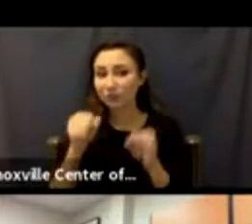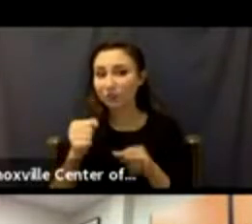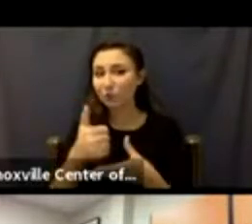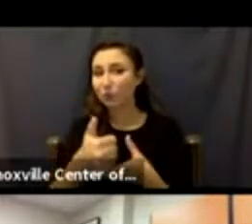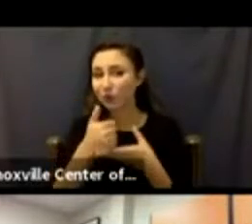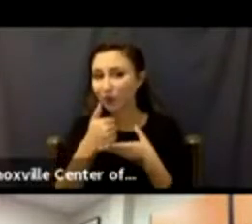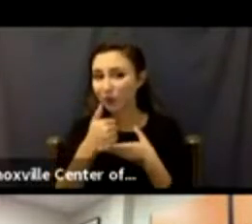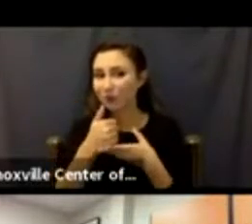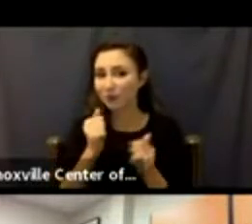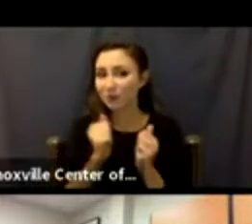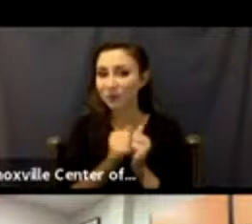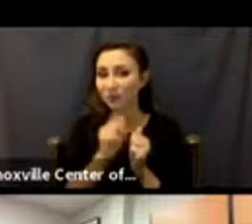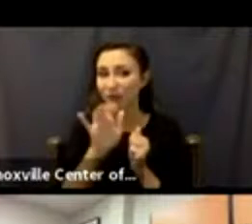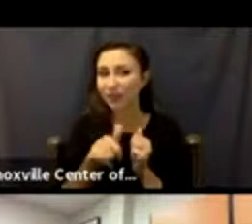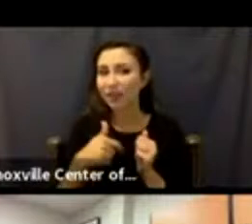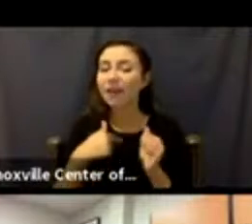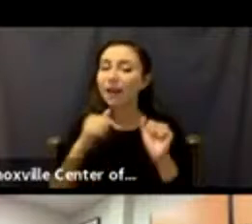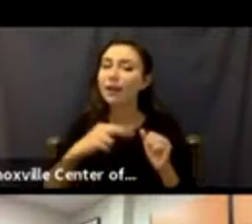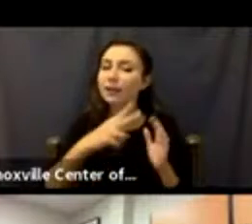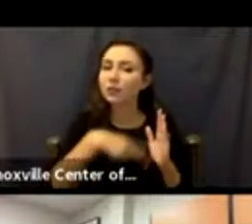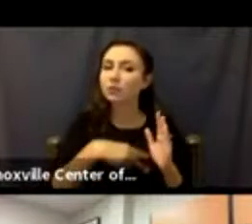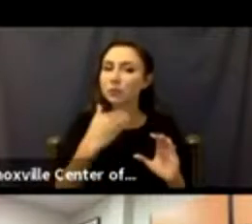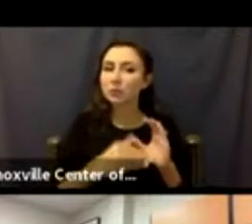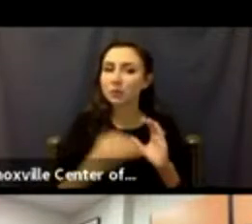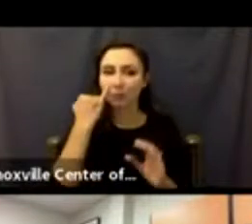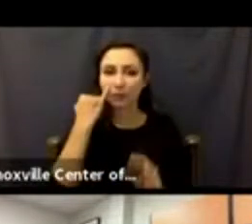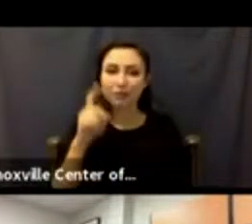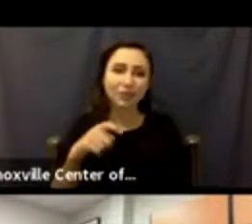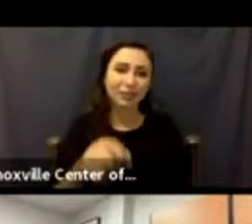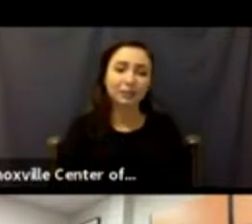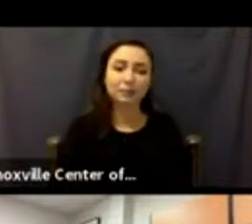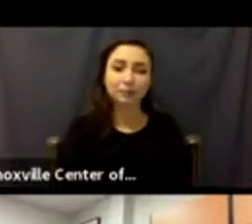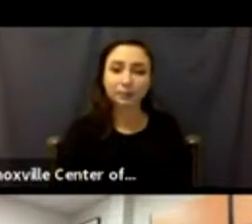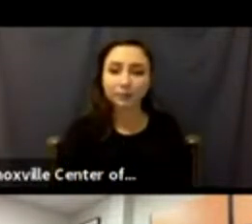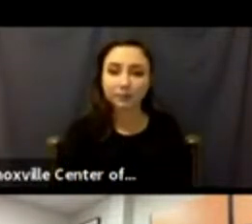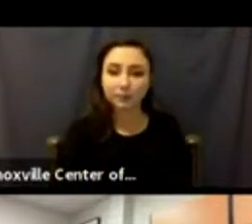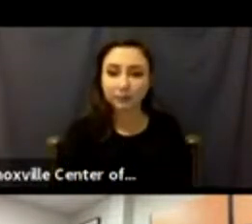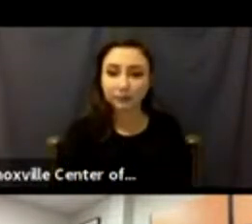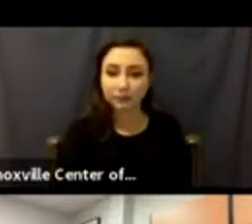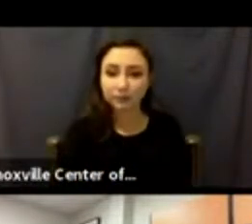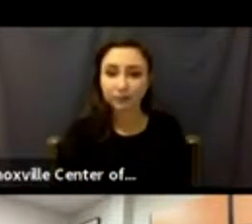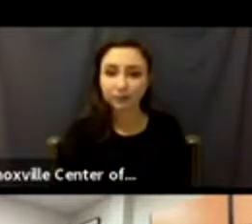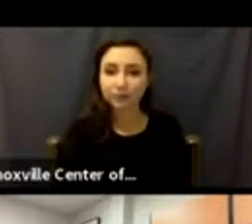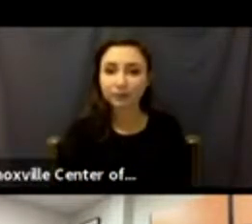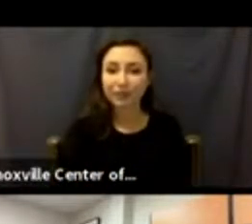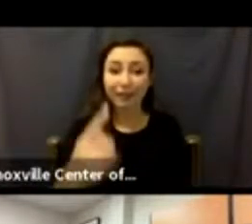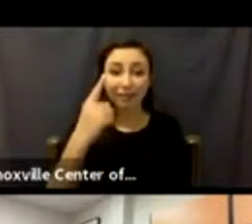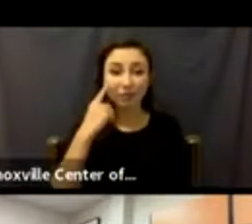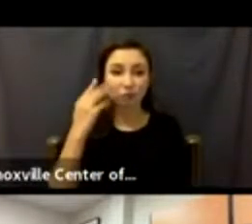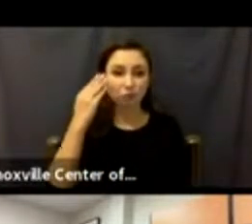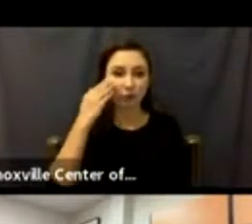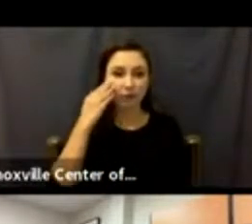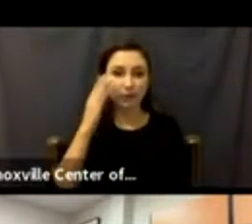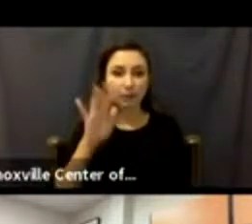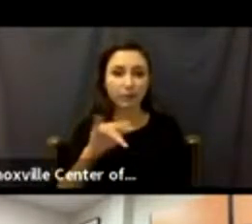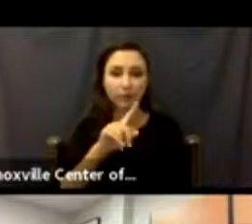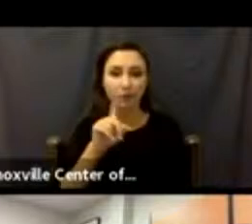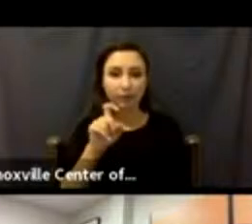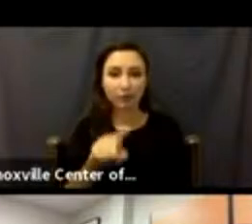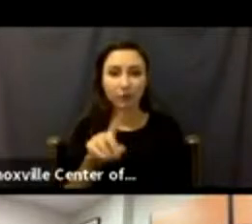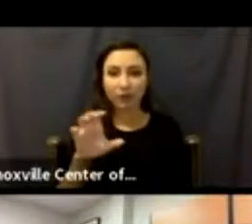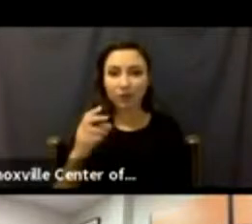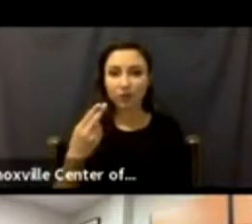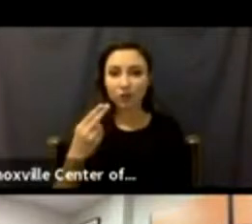out with that at all. And I can read the email if needed. But Yeah. I think we were familiar with the question, and